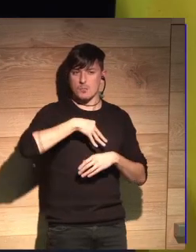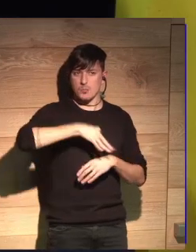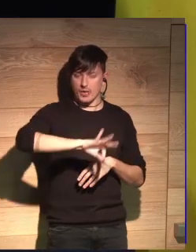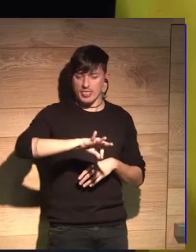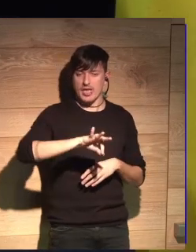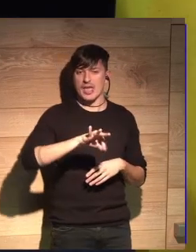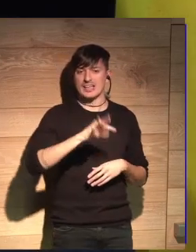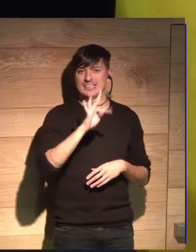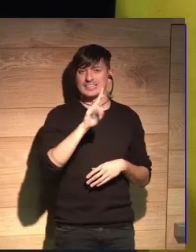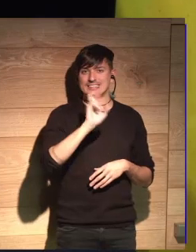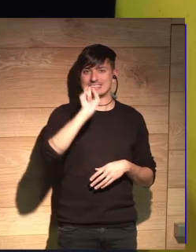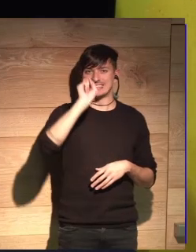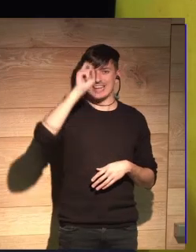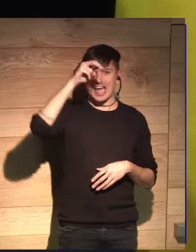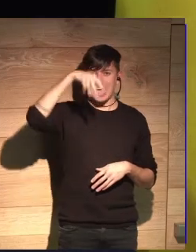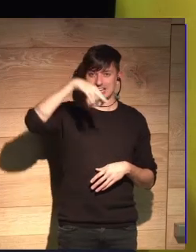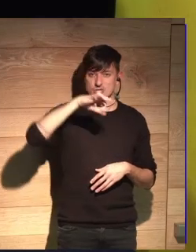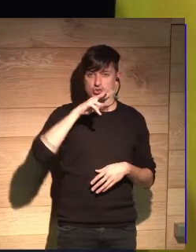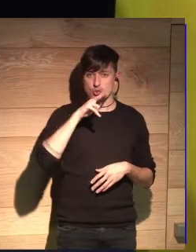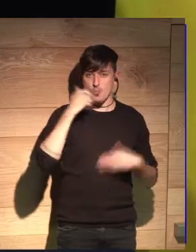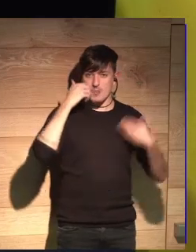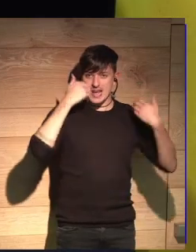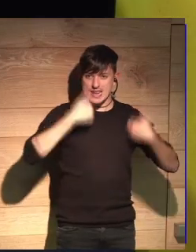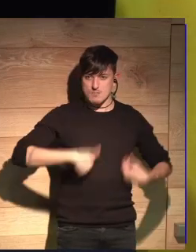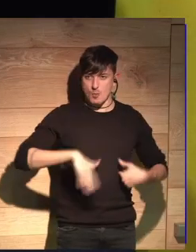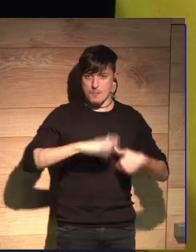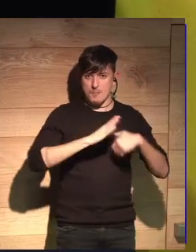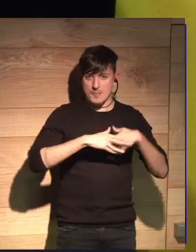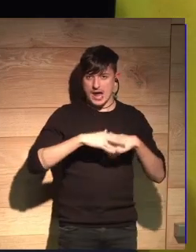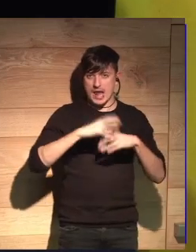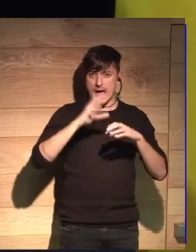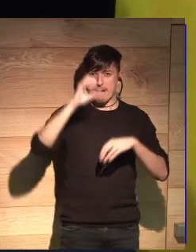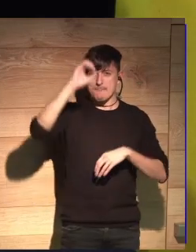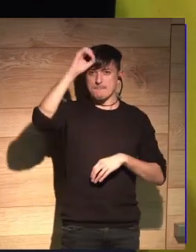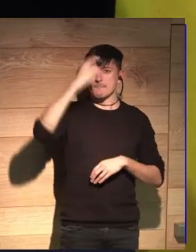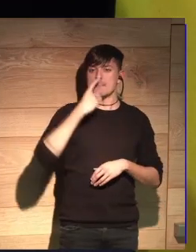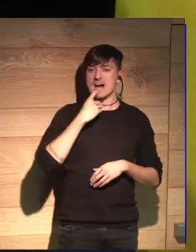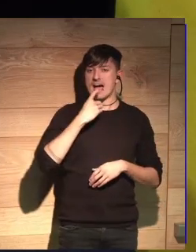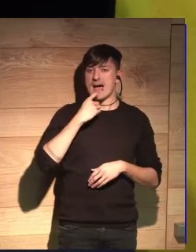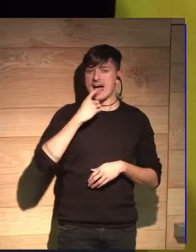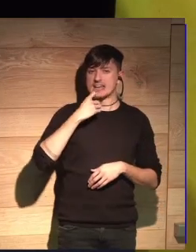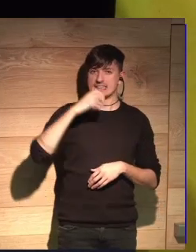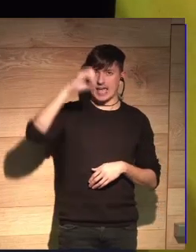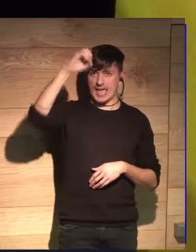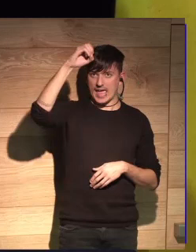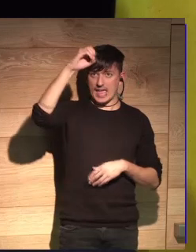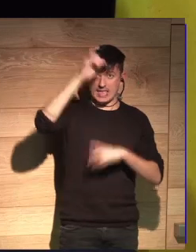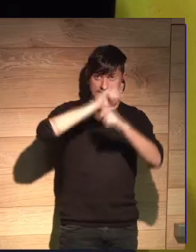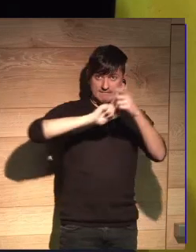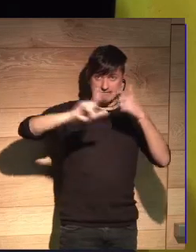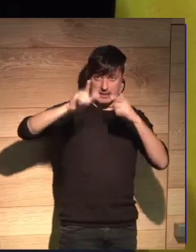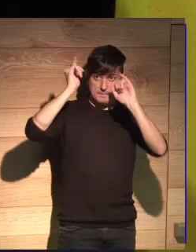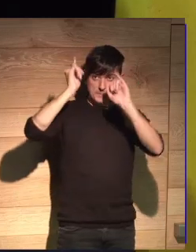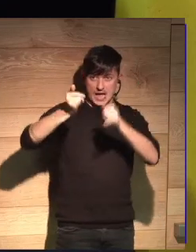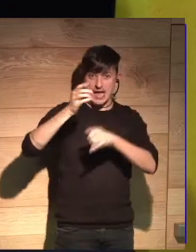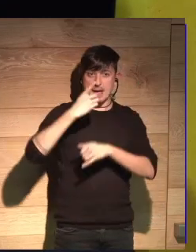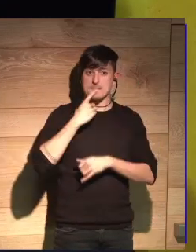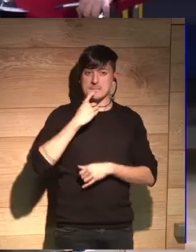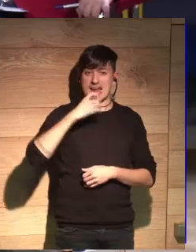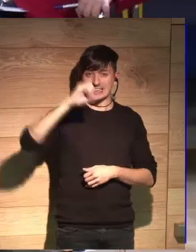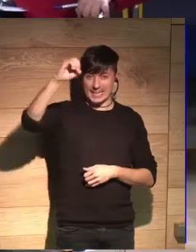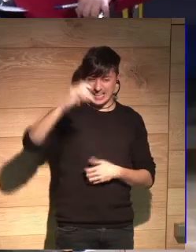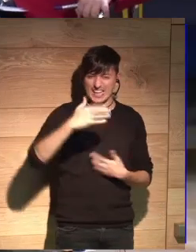possibility of transhumanism to get to Mars. Is something that you're studying in the Center of Future